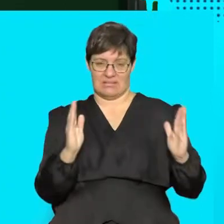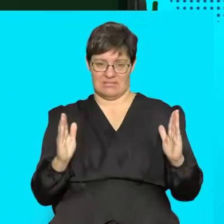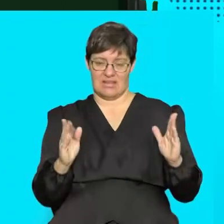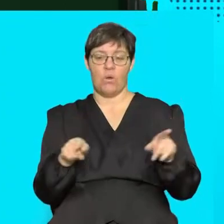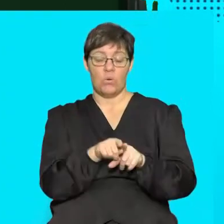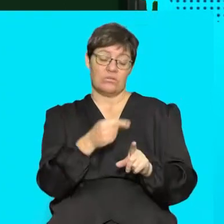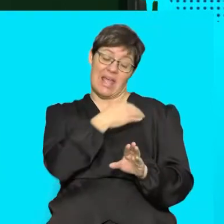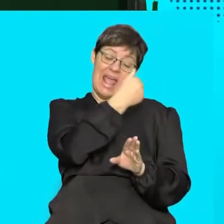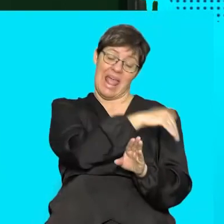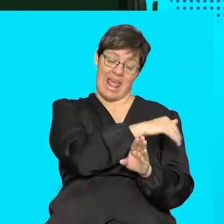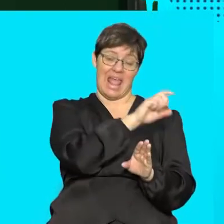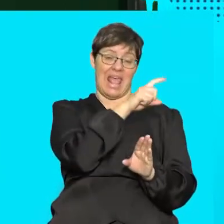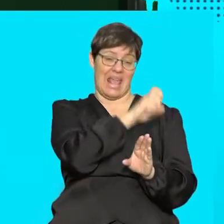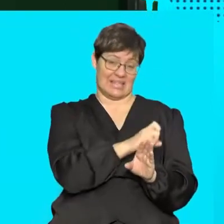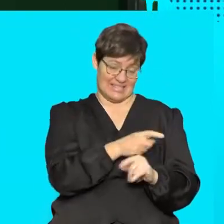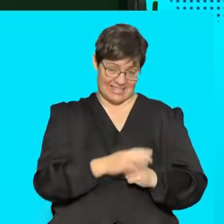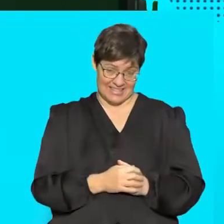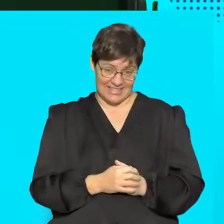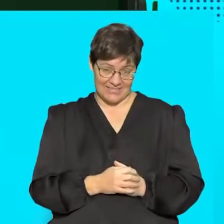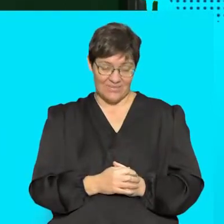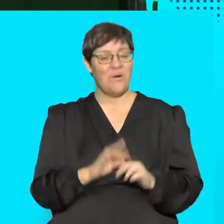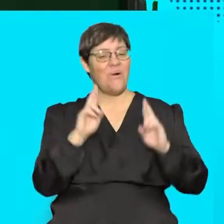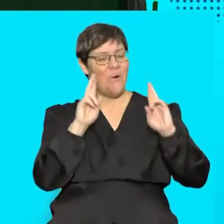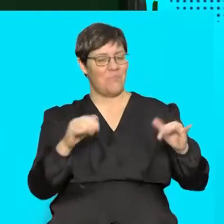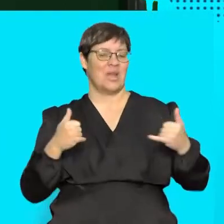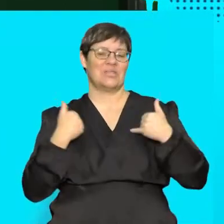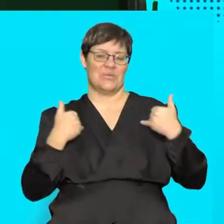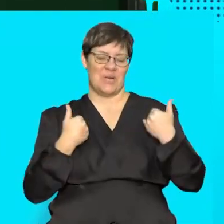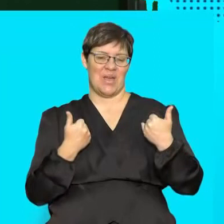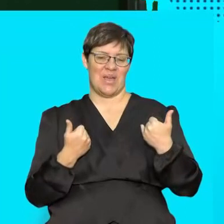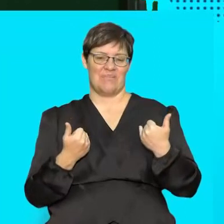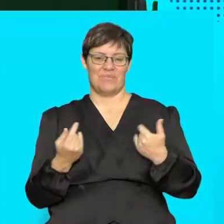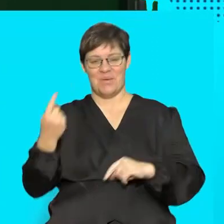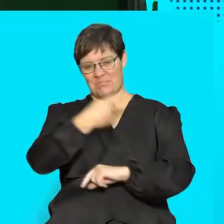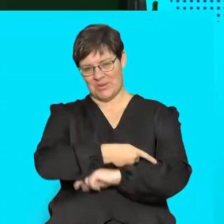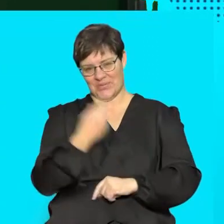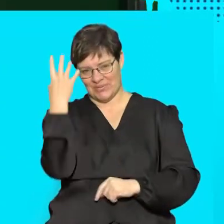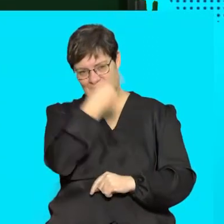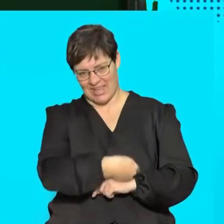interpolation and extrapolation. I hope you enjoyed, guys, on this beautiful day.